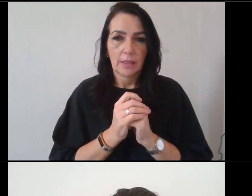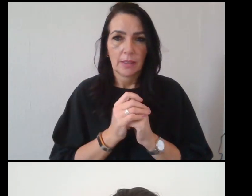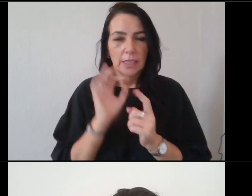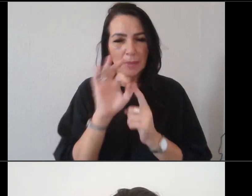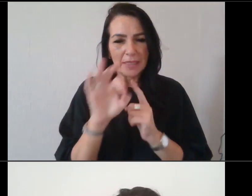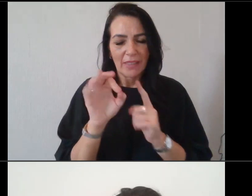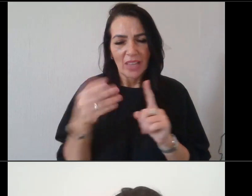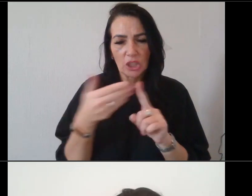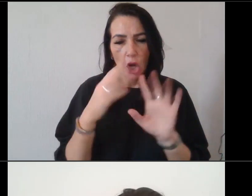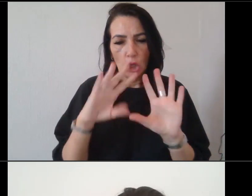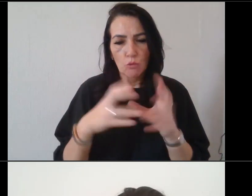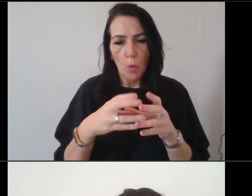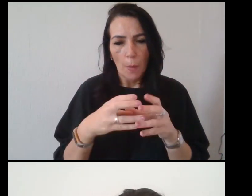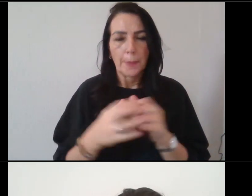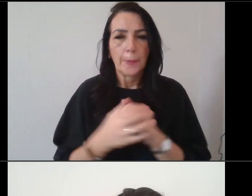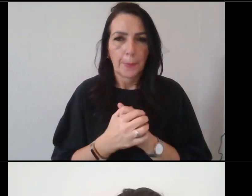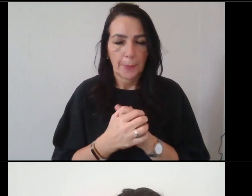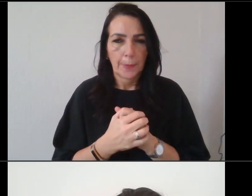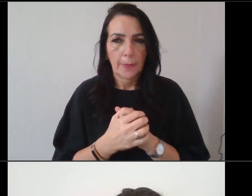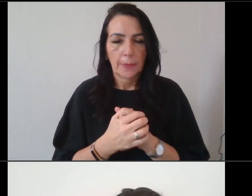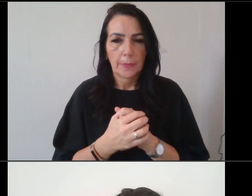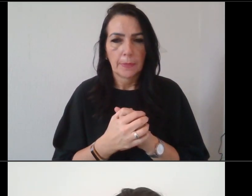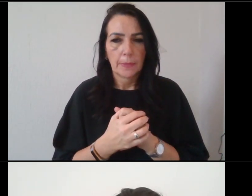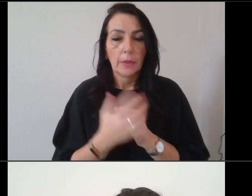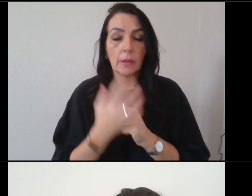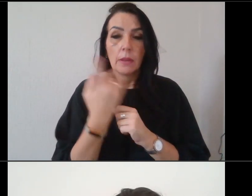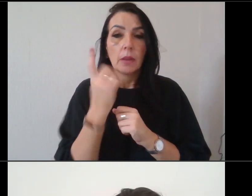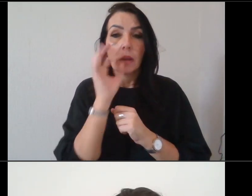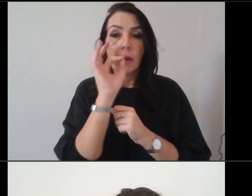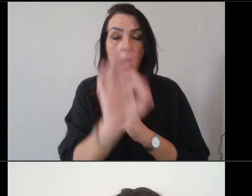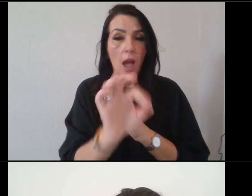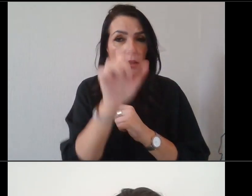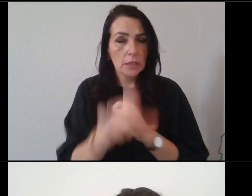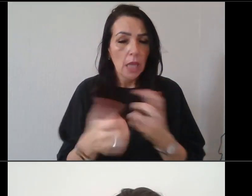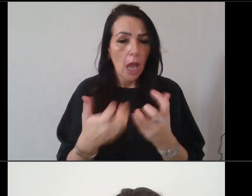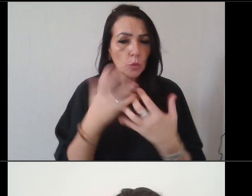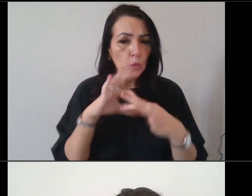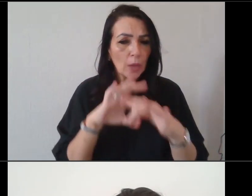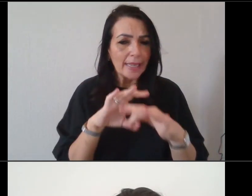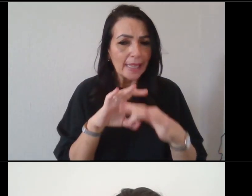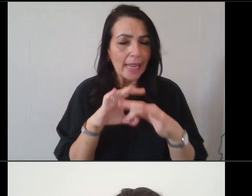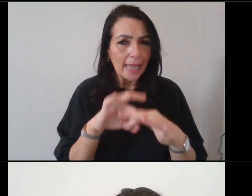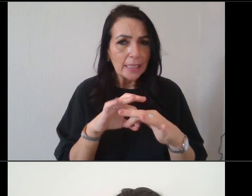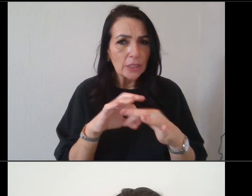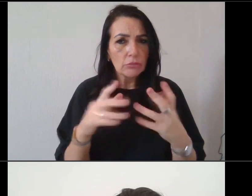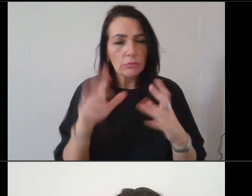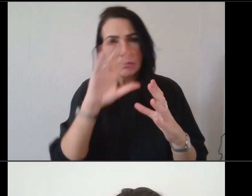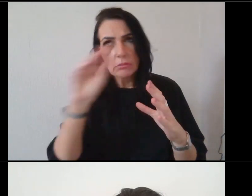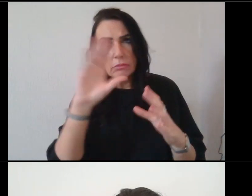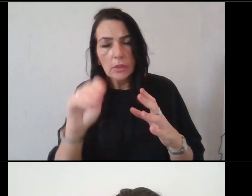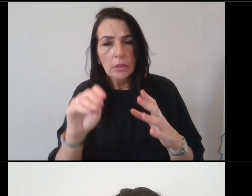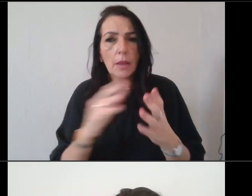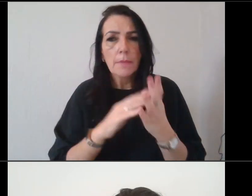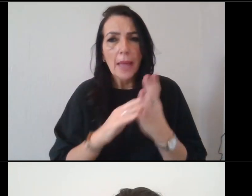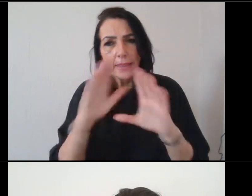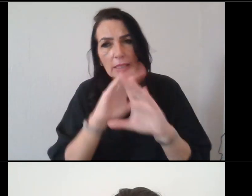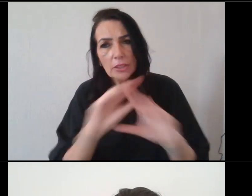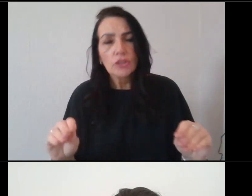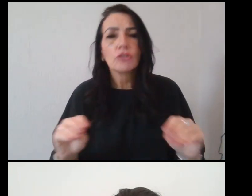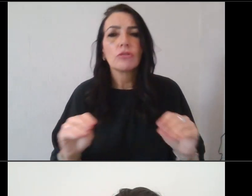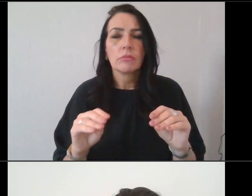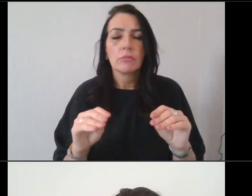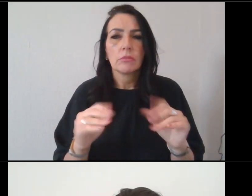group. Someone's asked how to engage and get a message across to